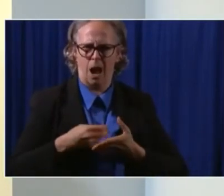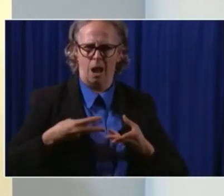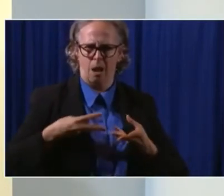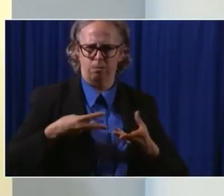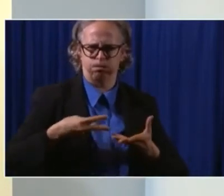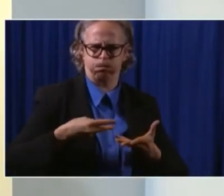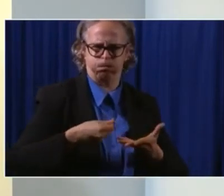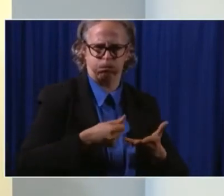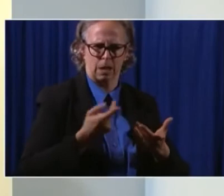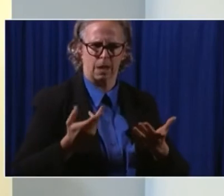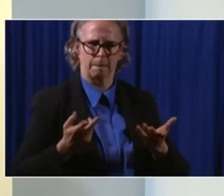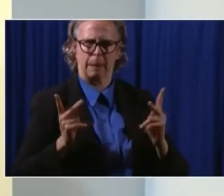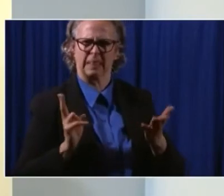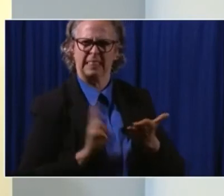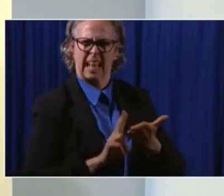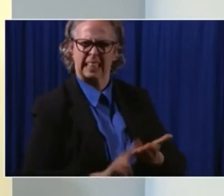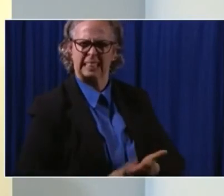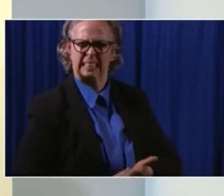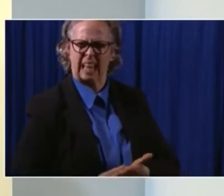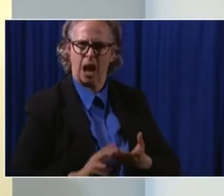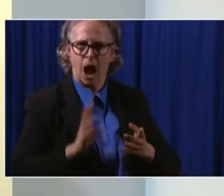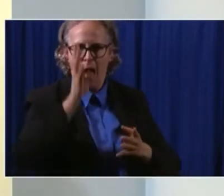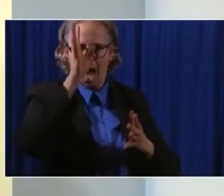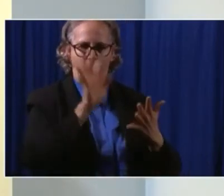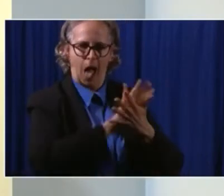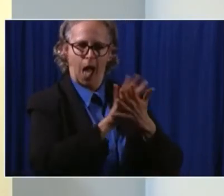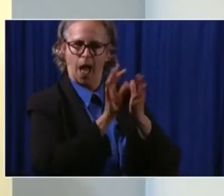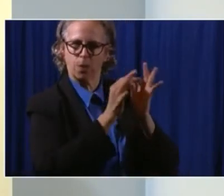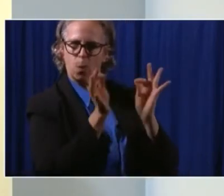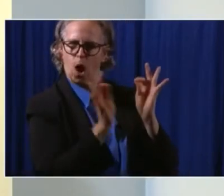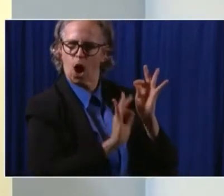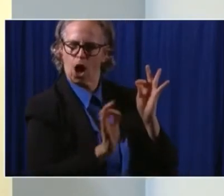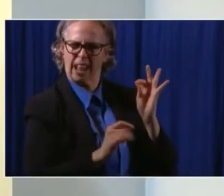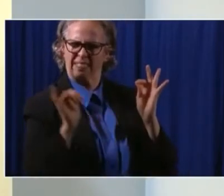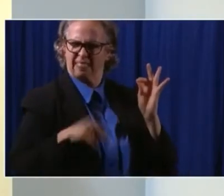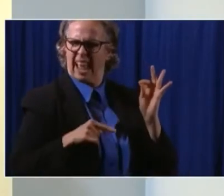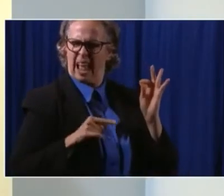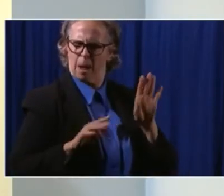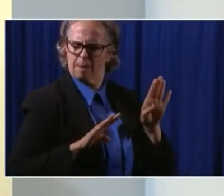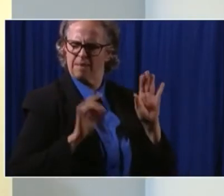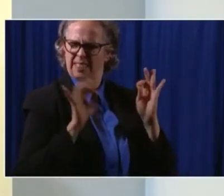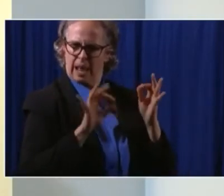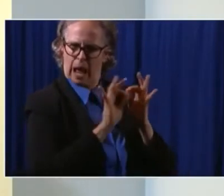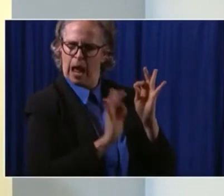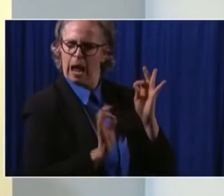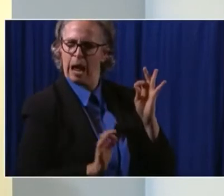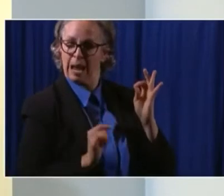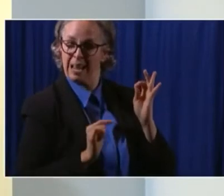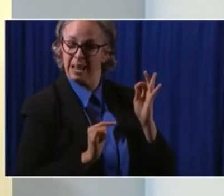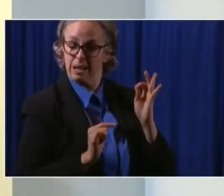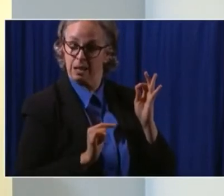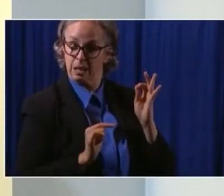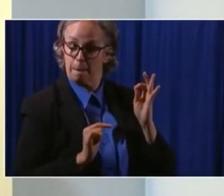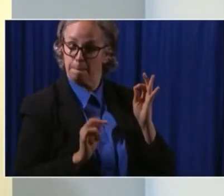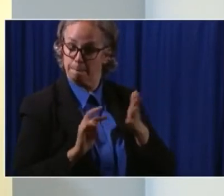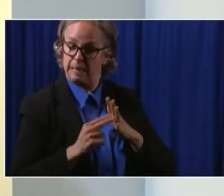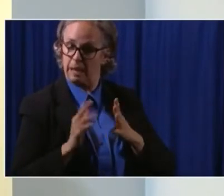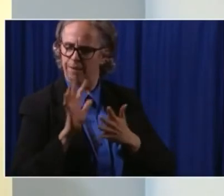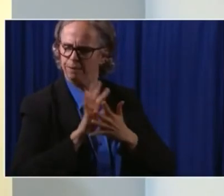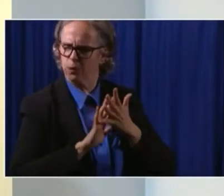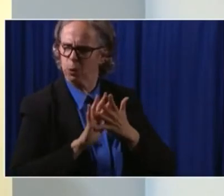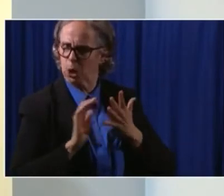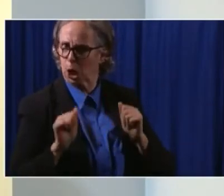write their own language in terms of what the ballot initiative says itself, and that can be confusing. But that's Ohio's